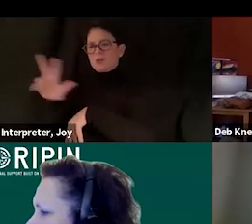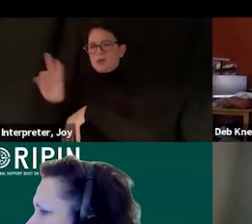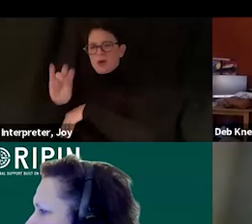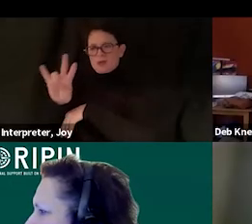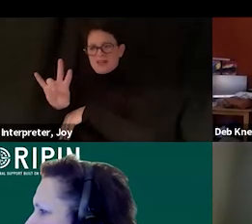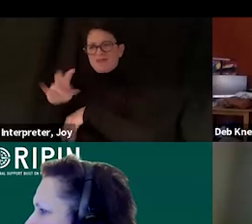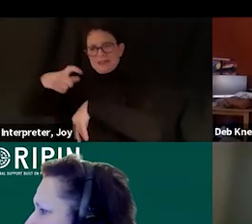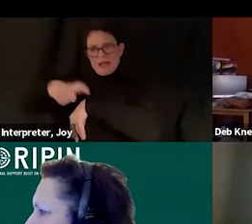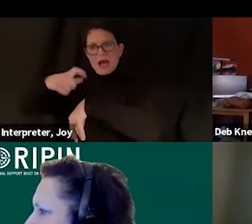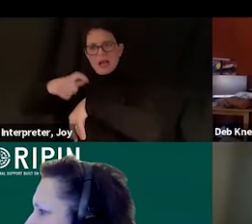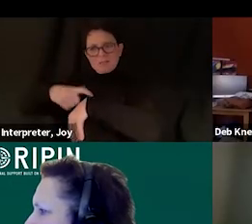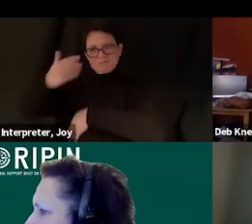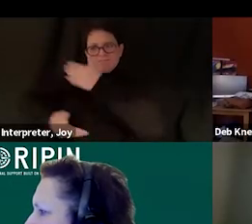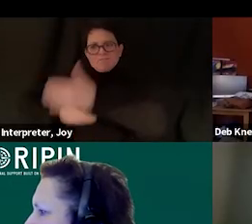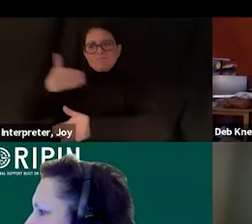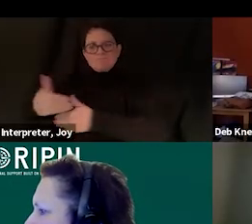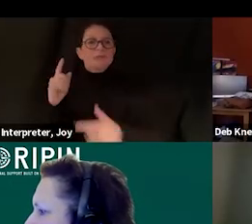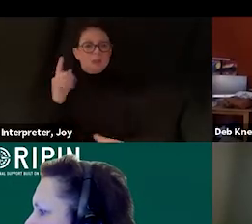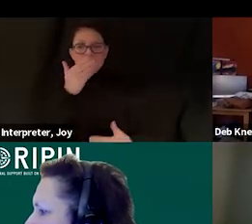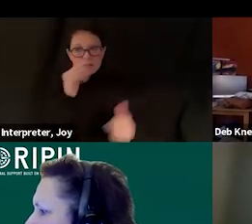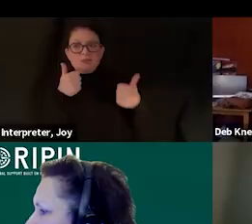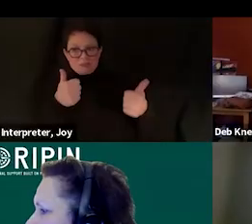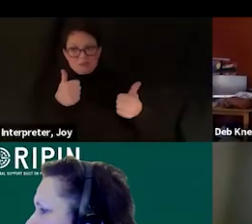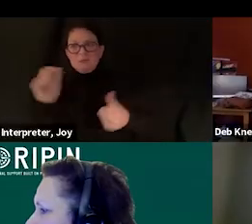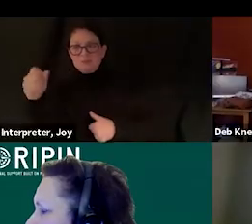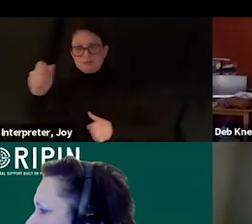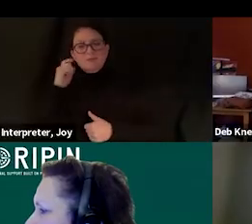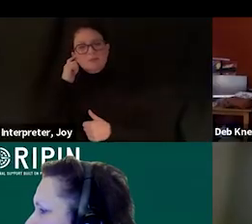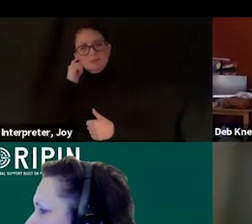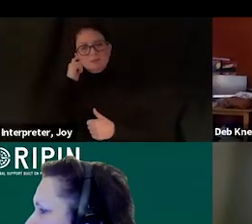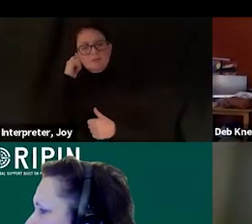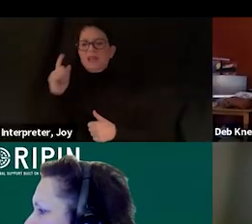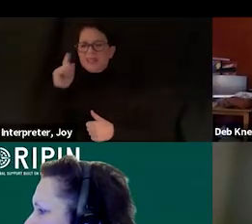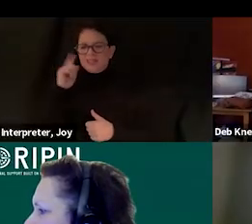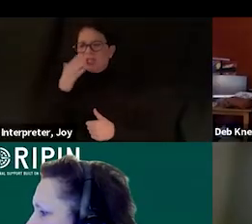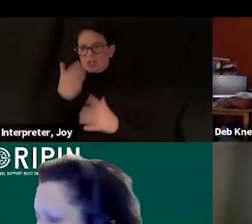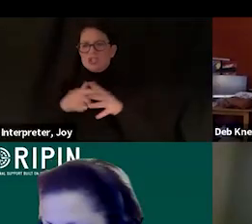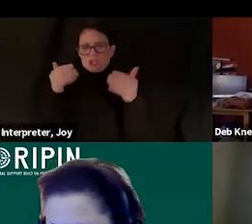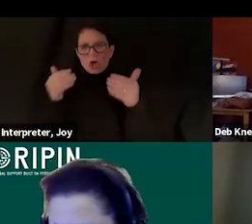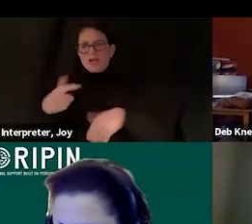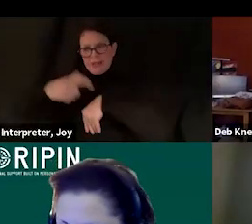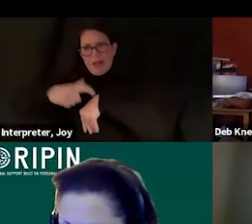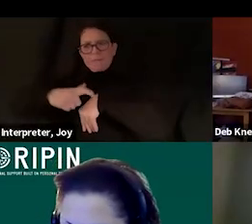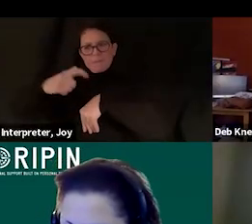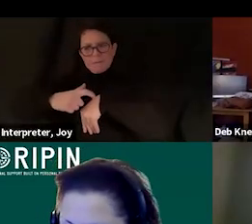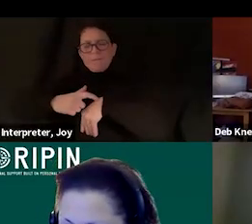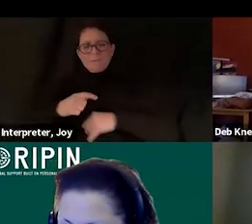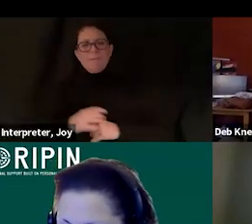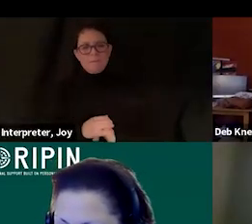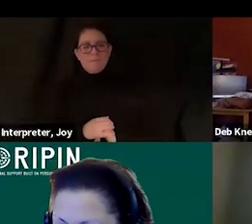Yeah? Sounds good. Yeah? Okay. Yeah, I think we should get started on that.